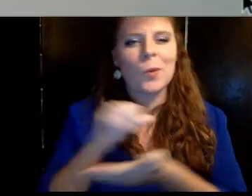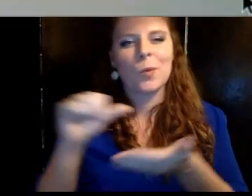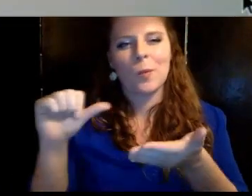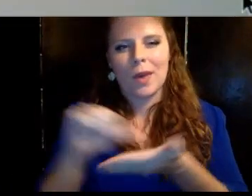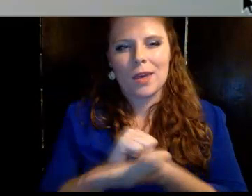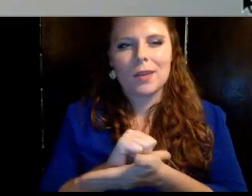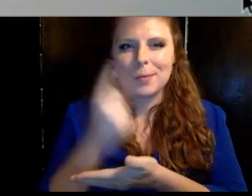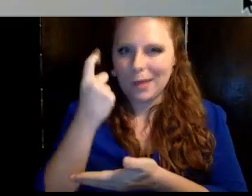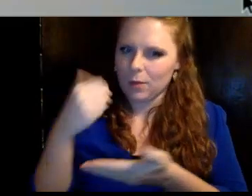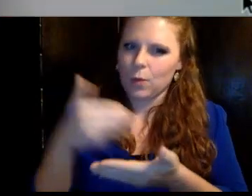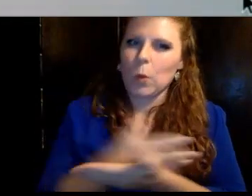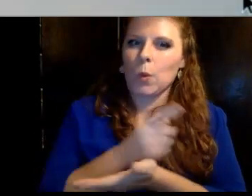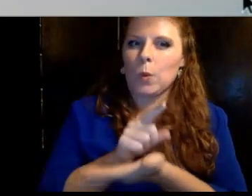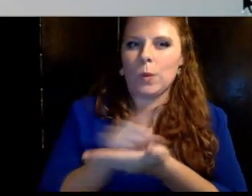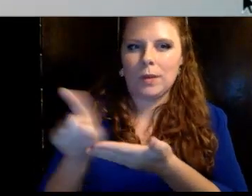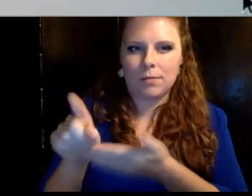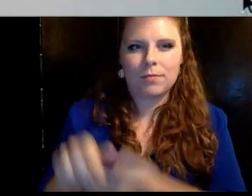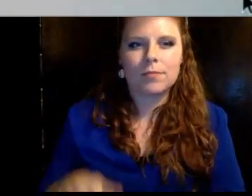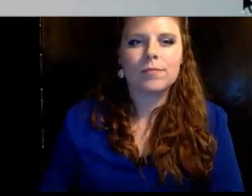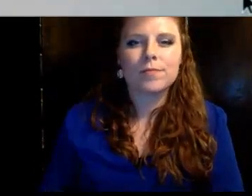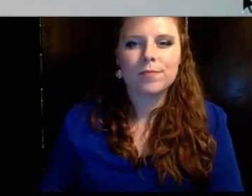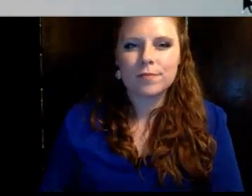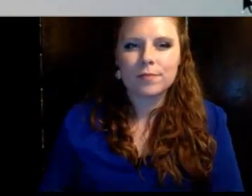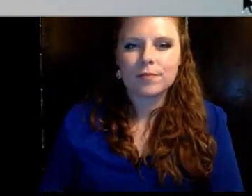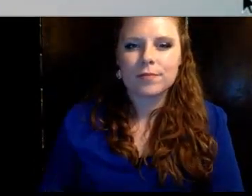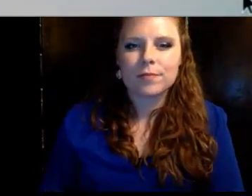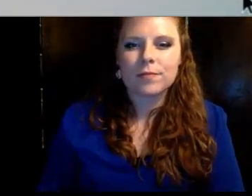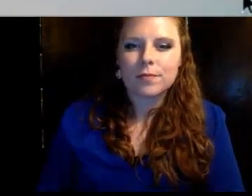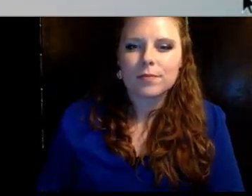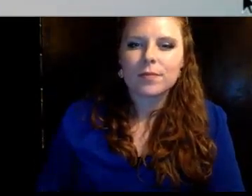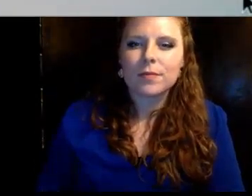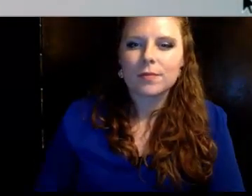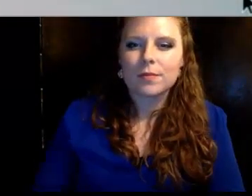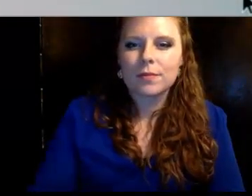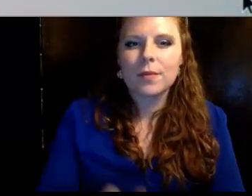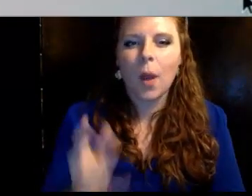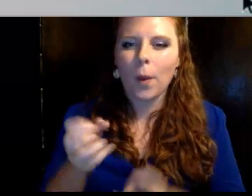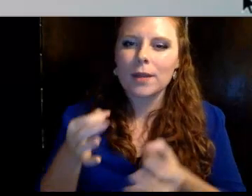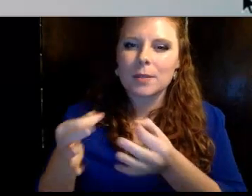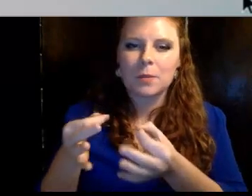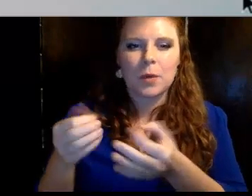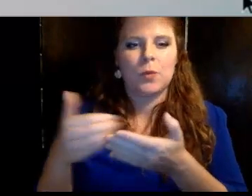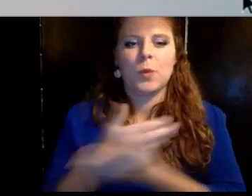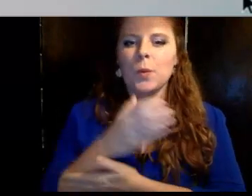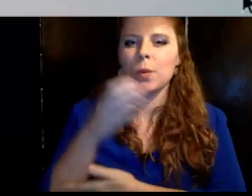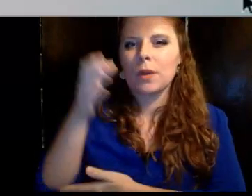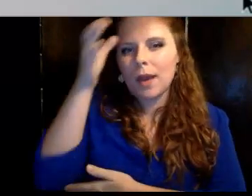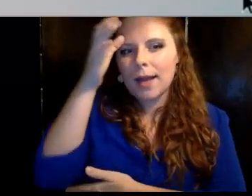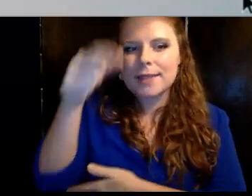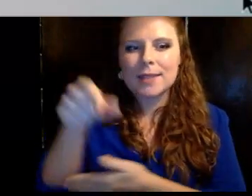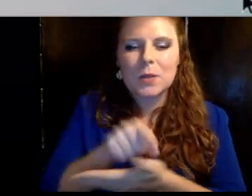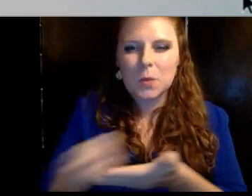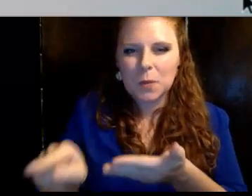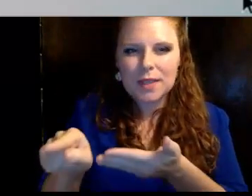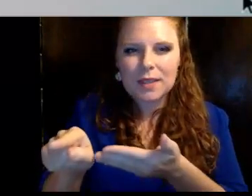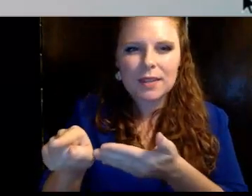sketchbook. New page right at the top so that I can go over some of my new concepts for the week. We've got some